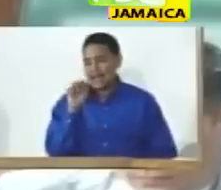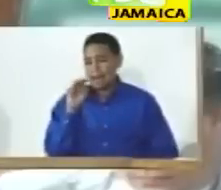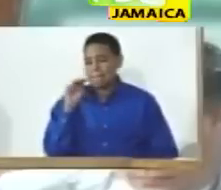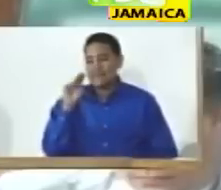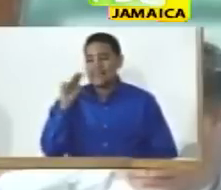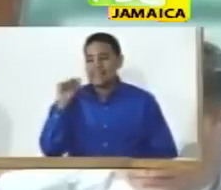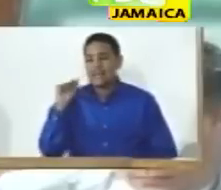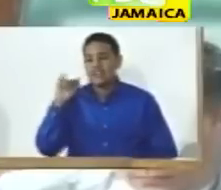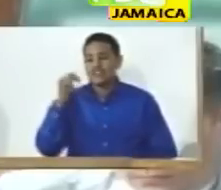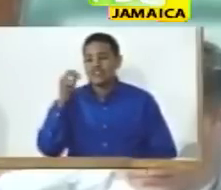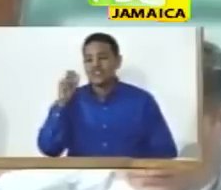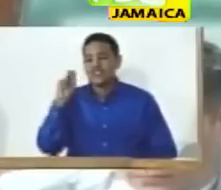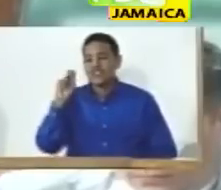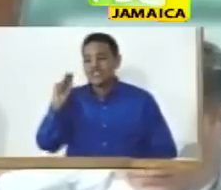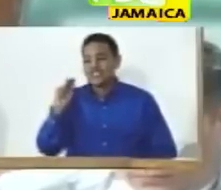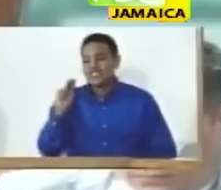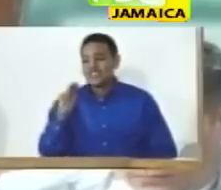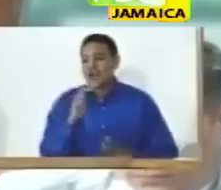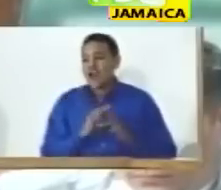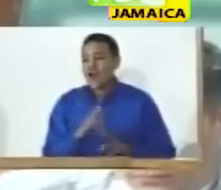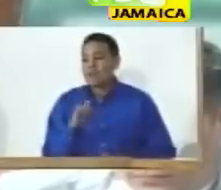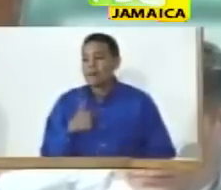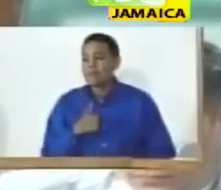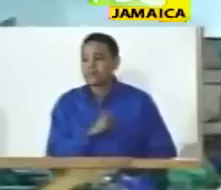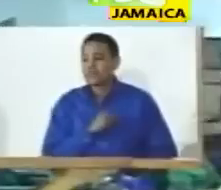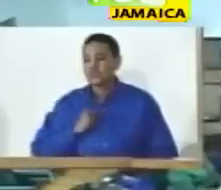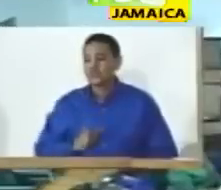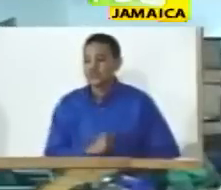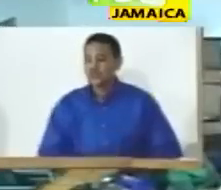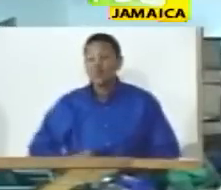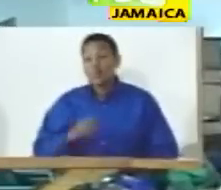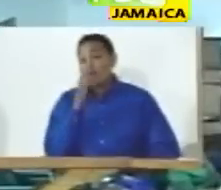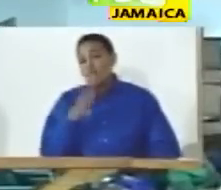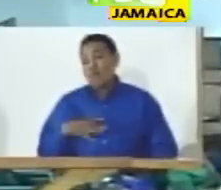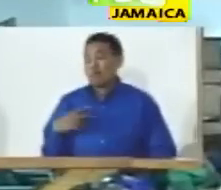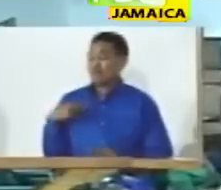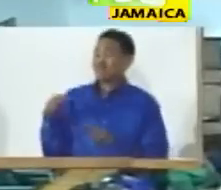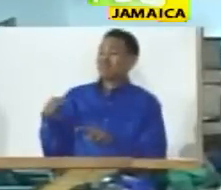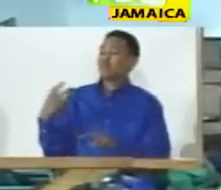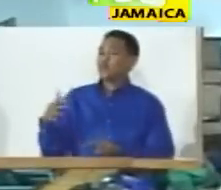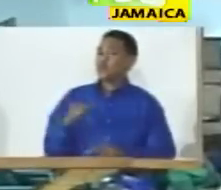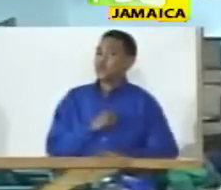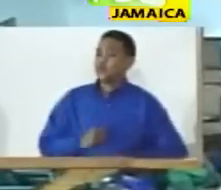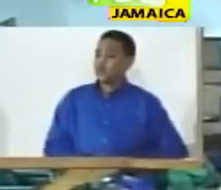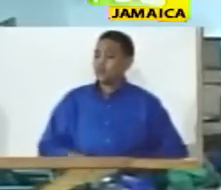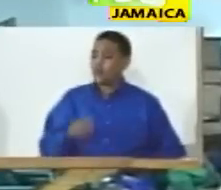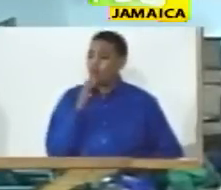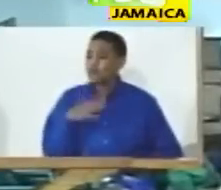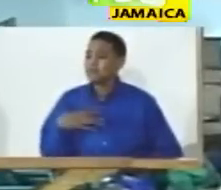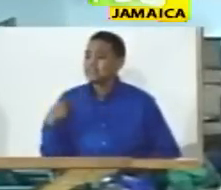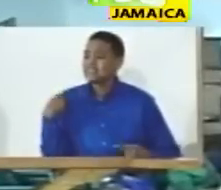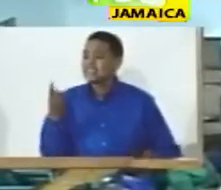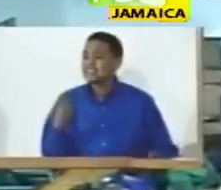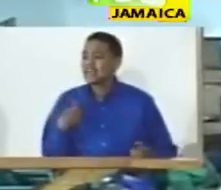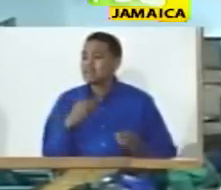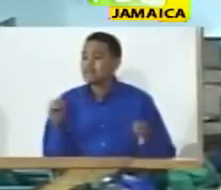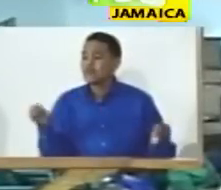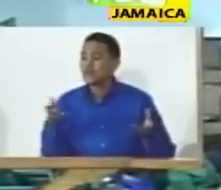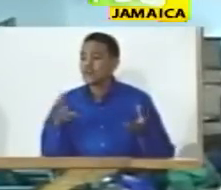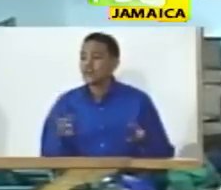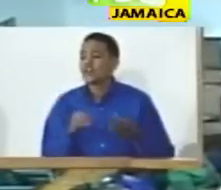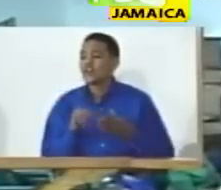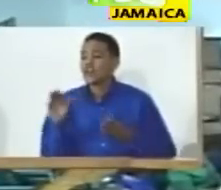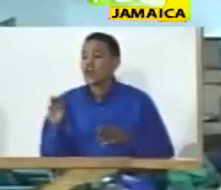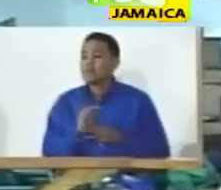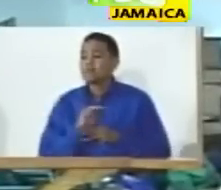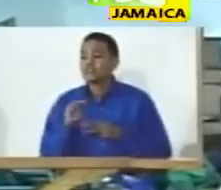called by me Superwoman, and who I think by now, since I'm no longer in her